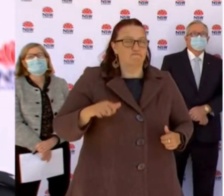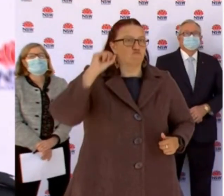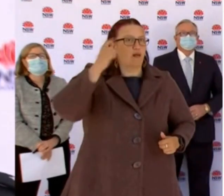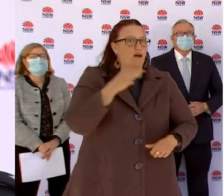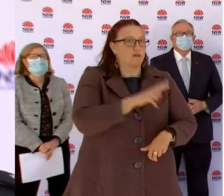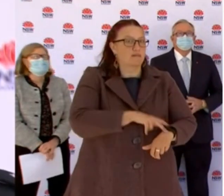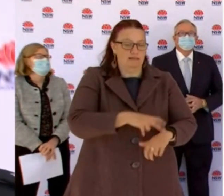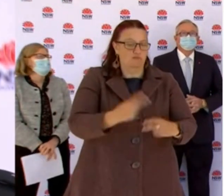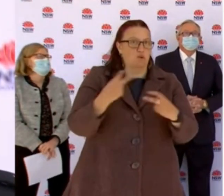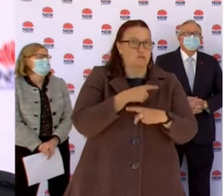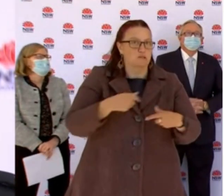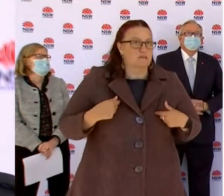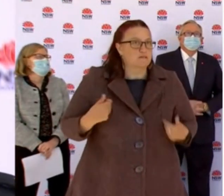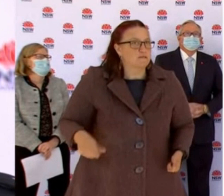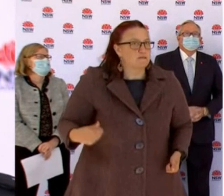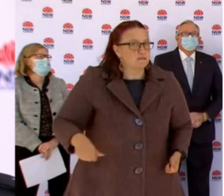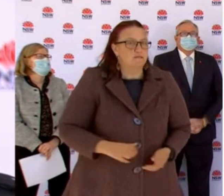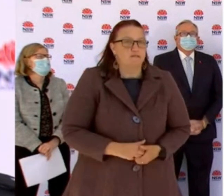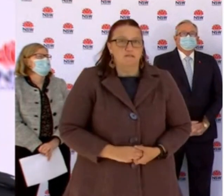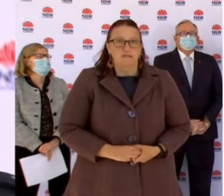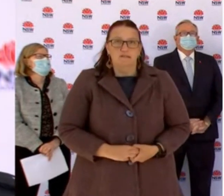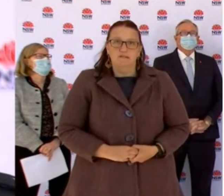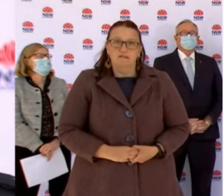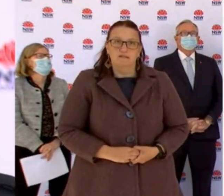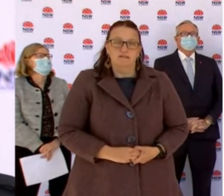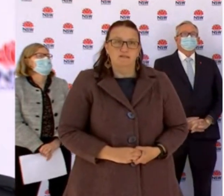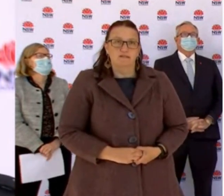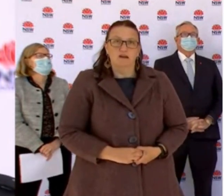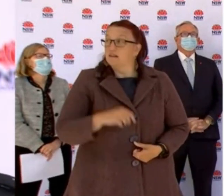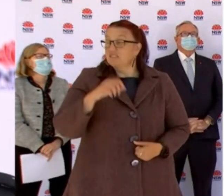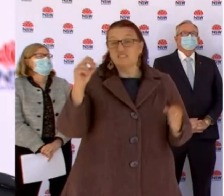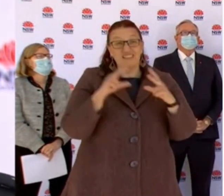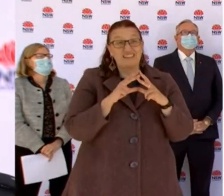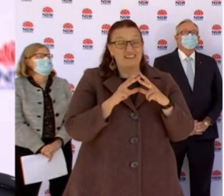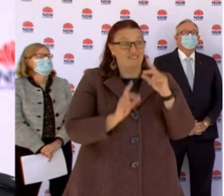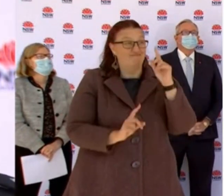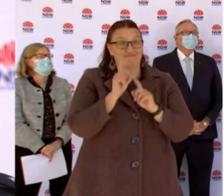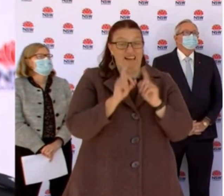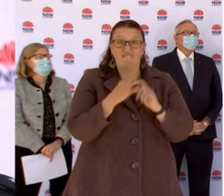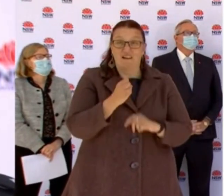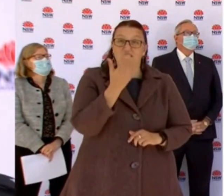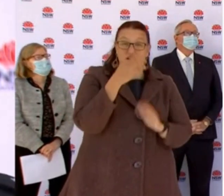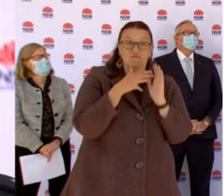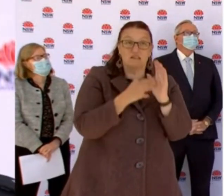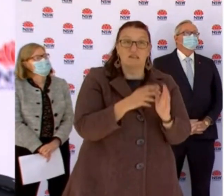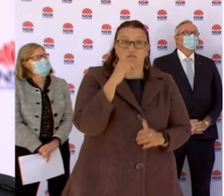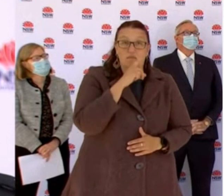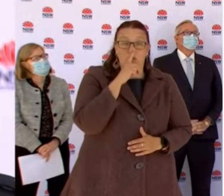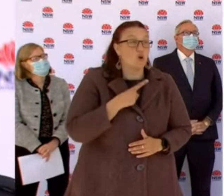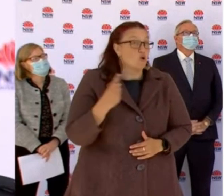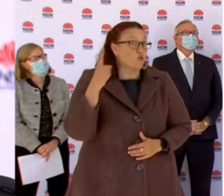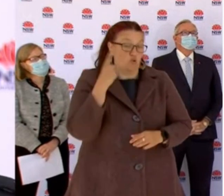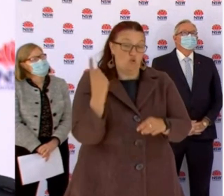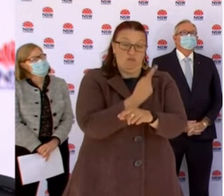and outwards. This city has over 5 million people. There were plenty of people out. I have heard plenty